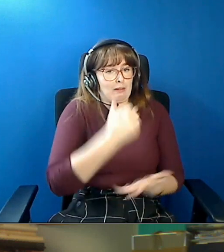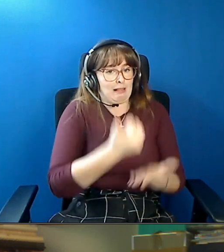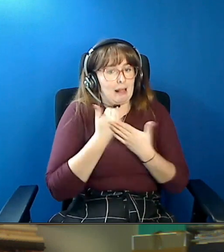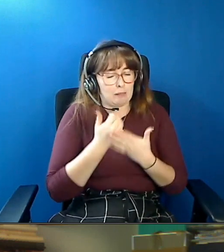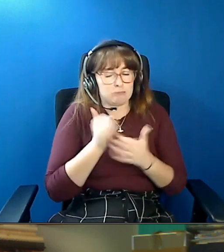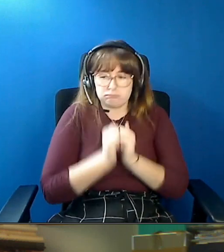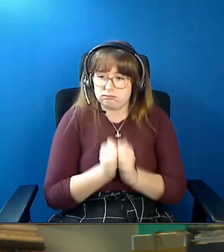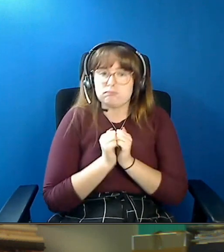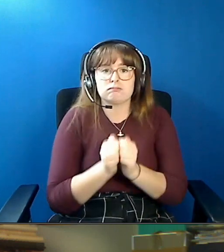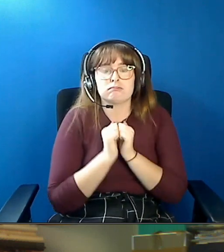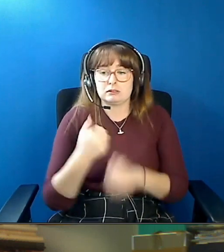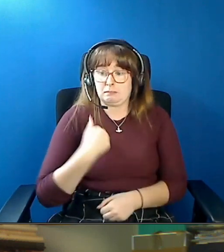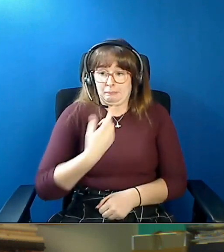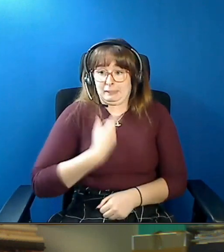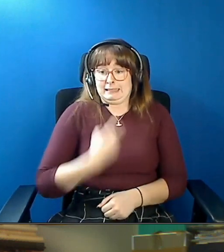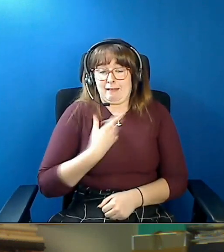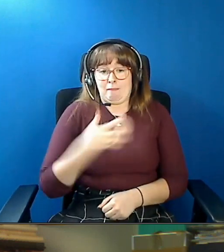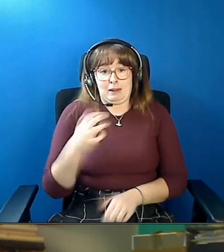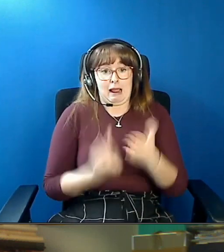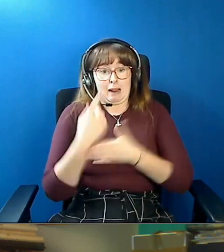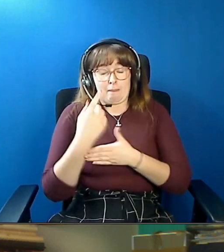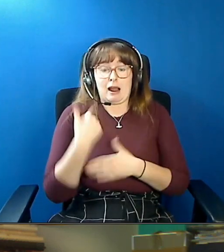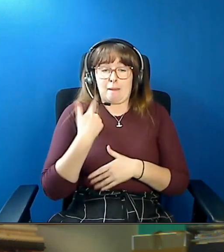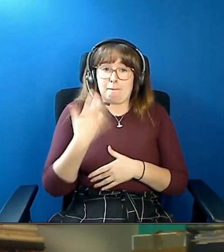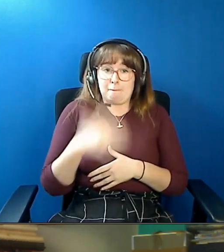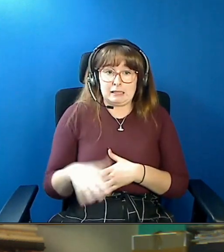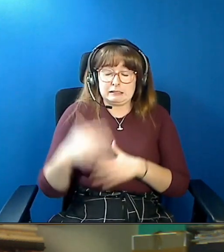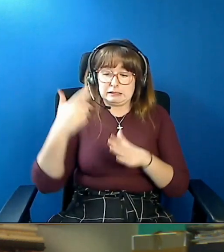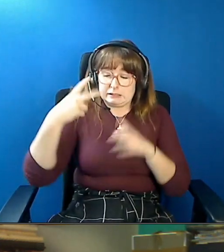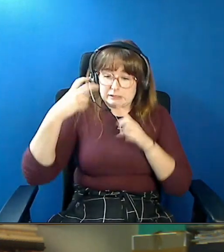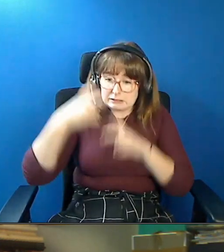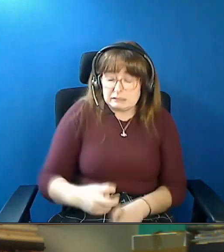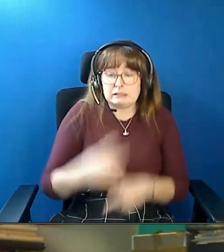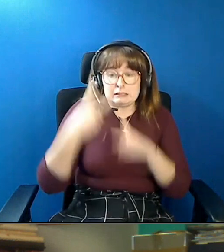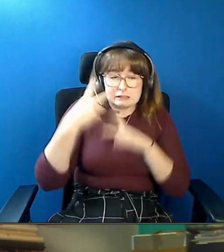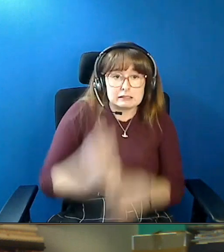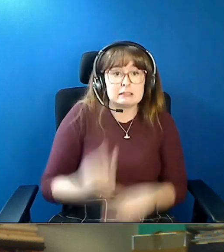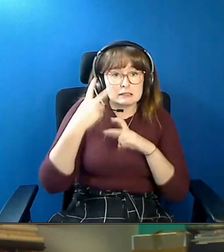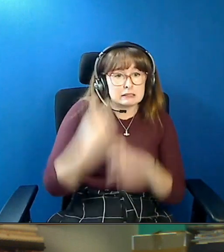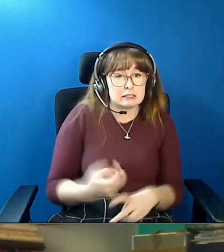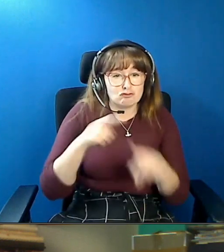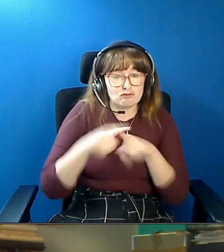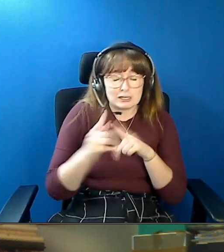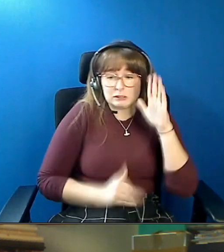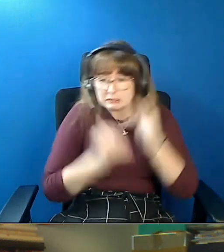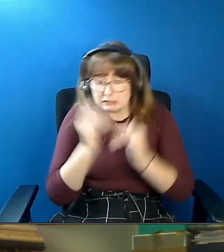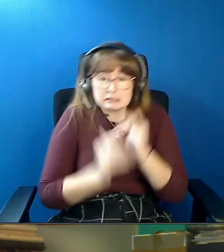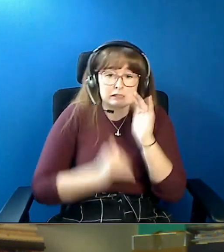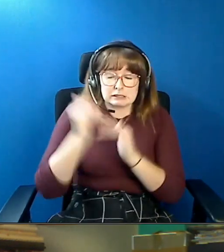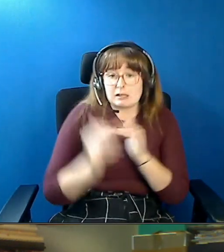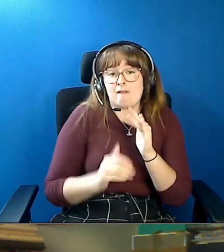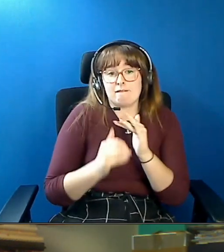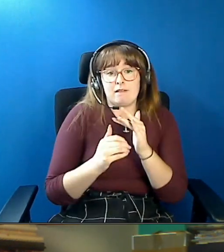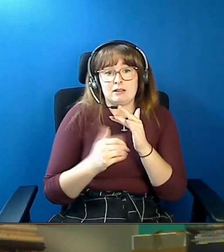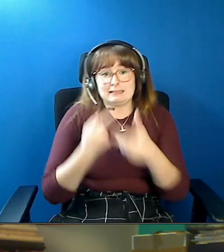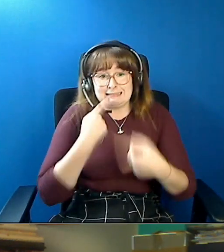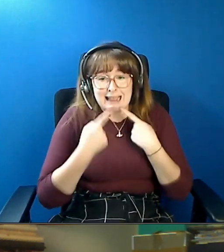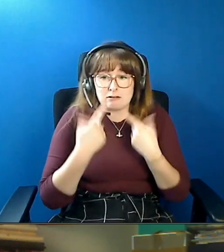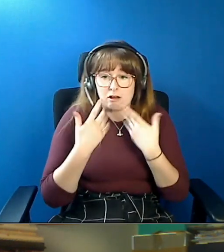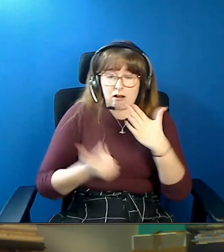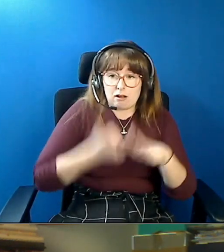myself crawling through individual EPCs before now, trying to build that data set to go for